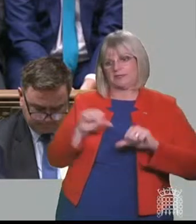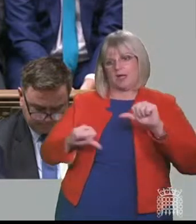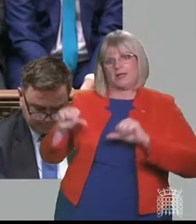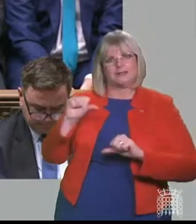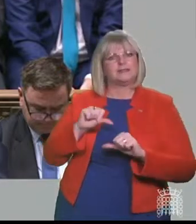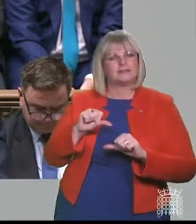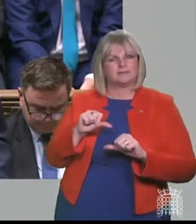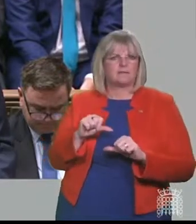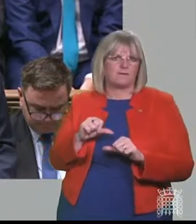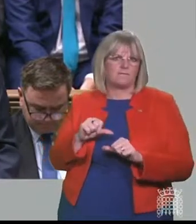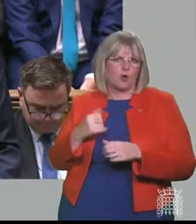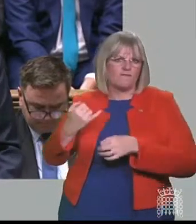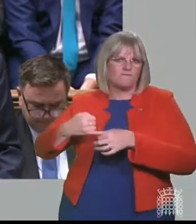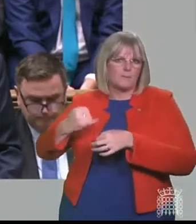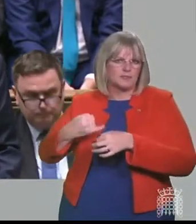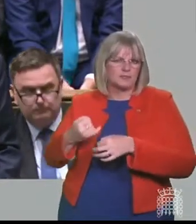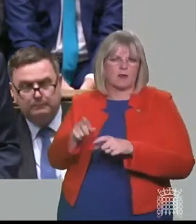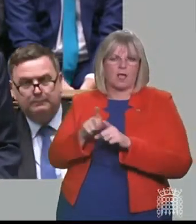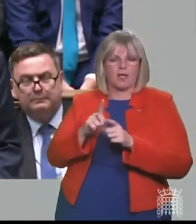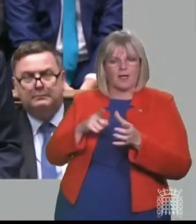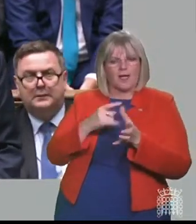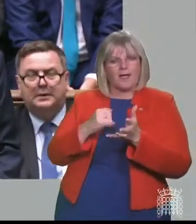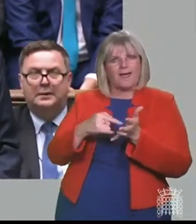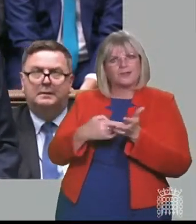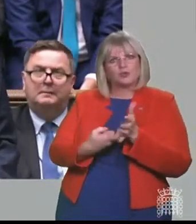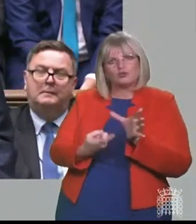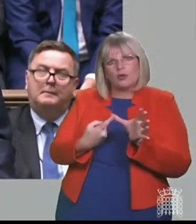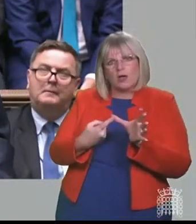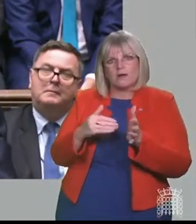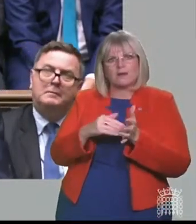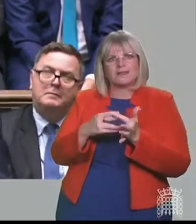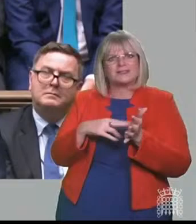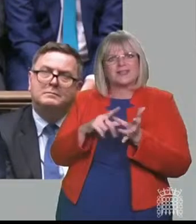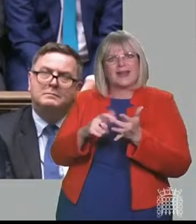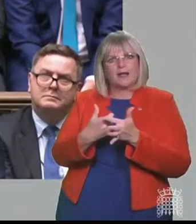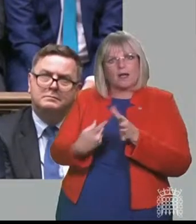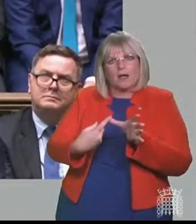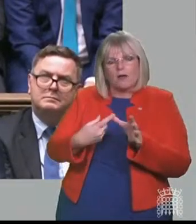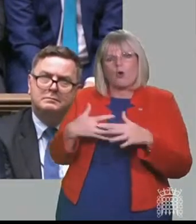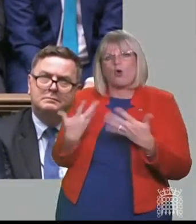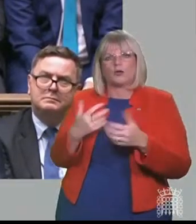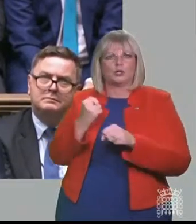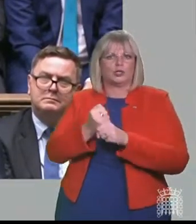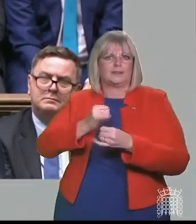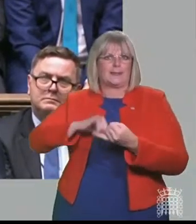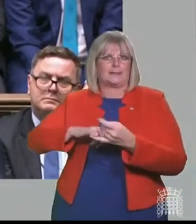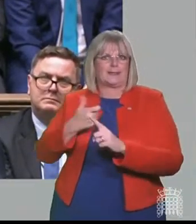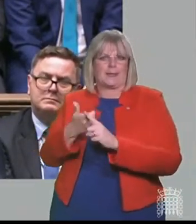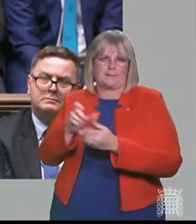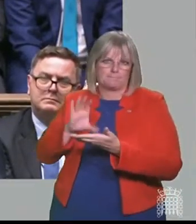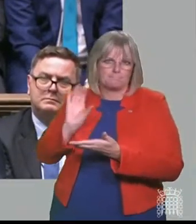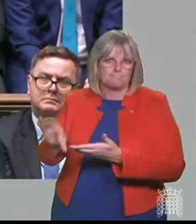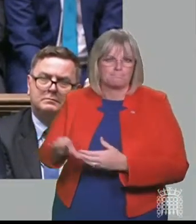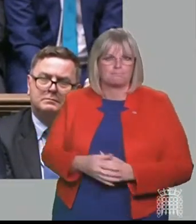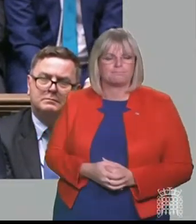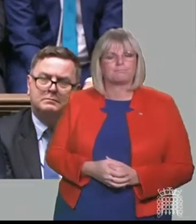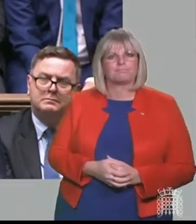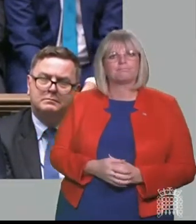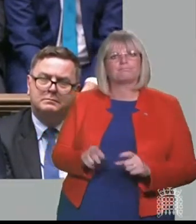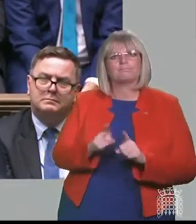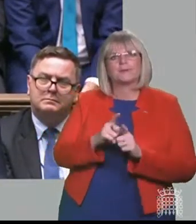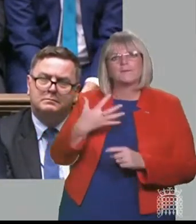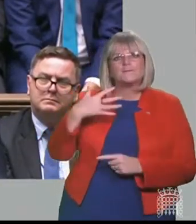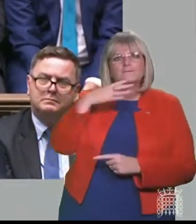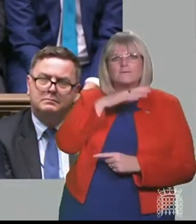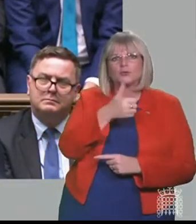companies like AstraZeneca and GSK. We'll also provide £960 million for the new Green